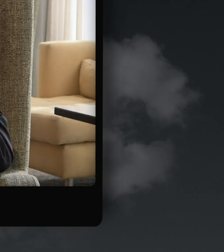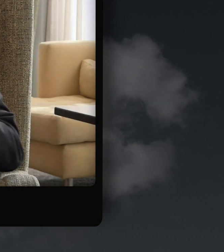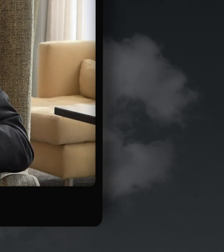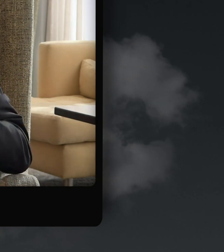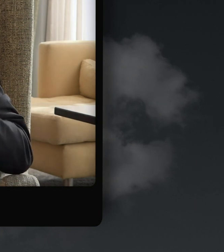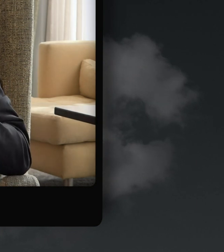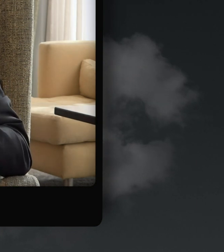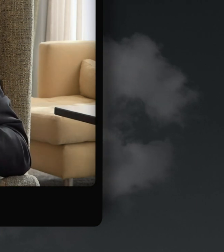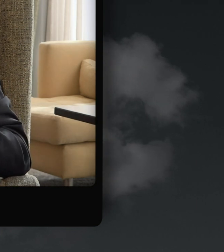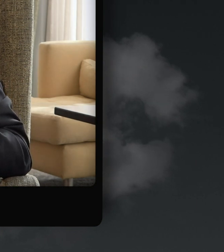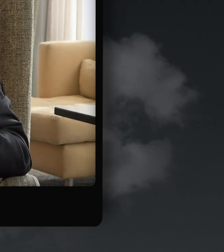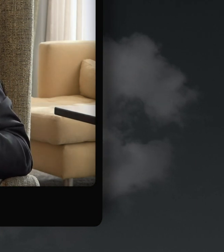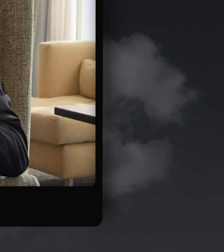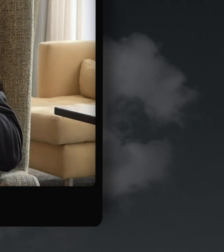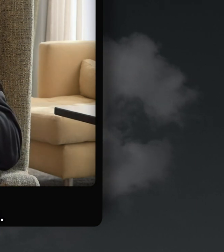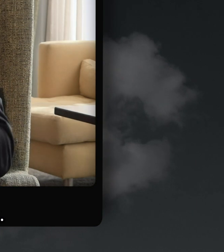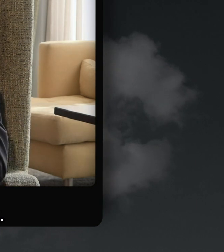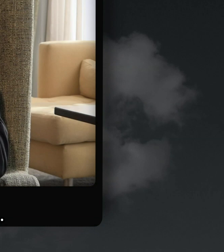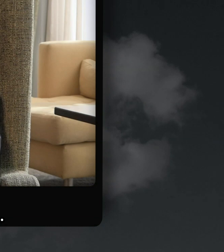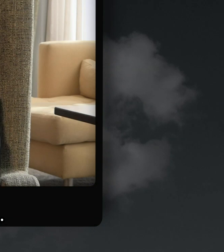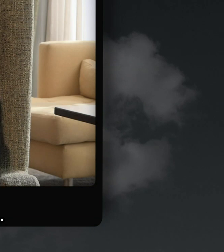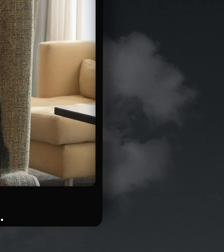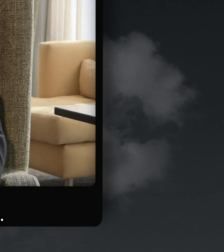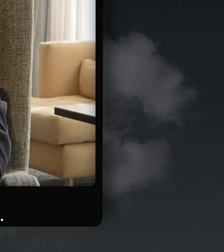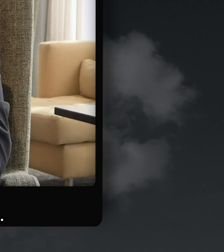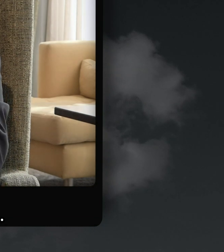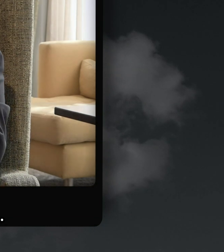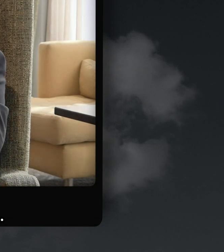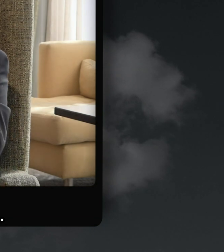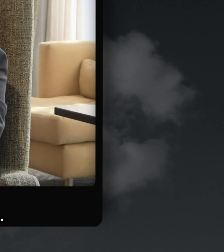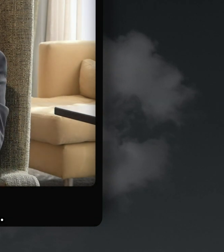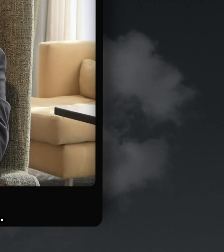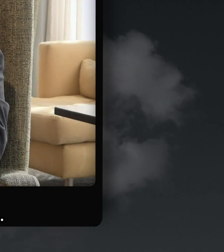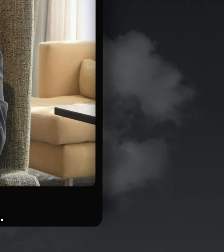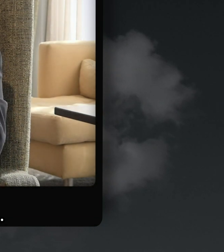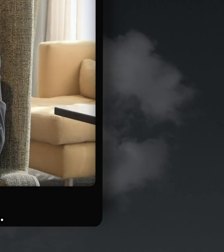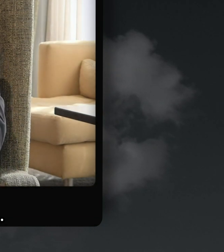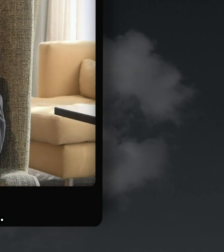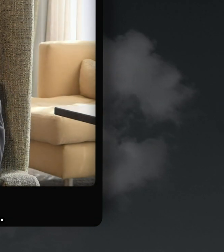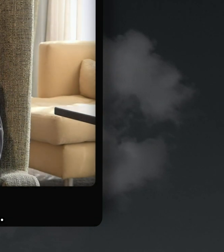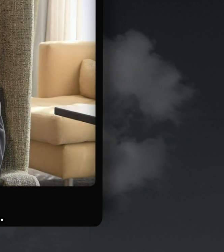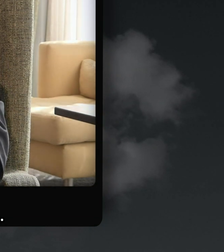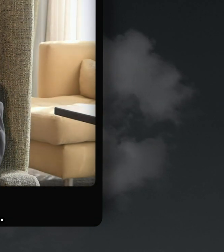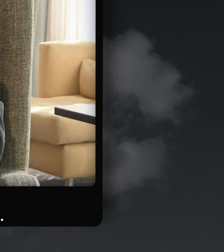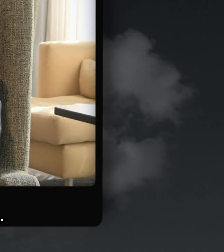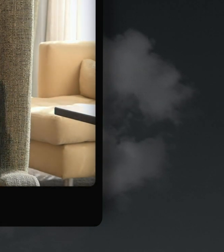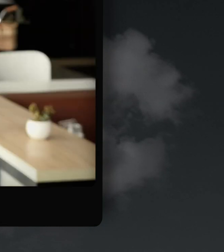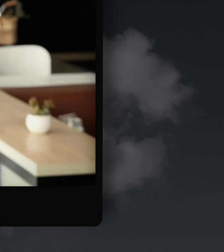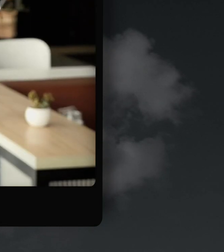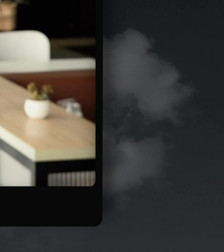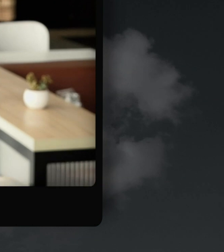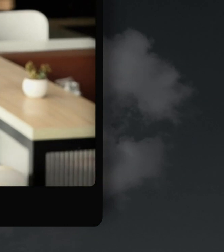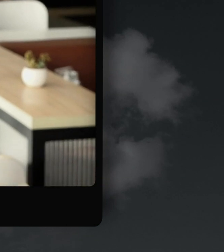they saw that we have deaf employees. So the spin-off was that they also want to have then deaf employees.